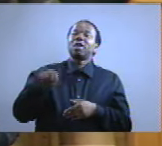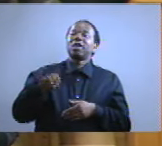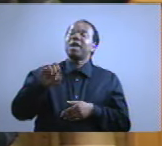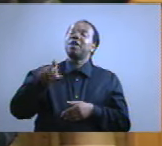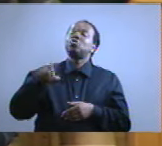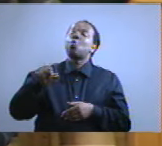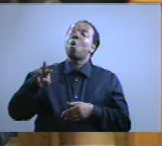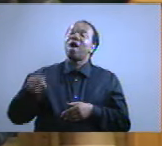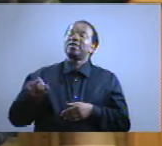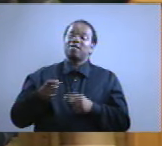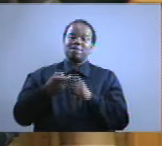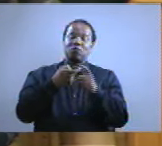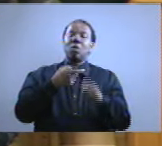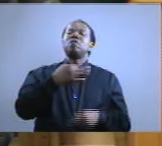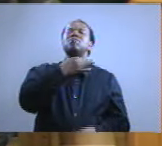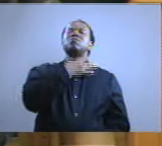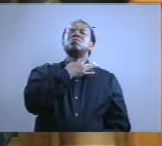Duke of